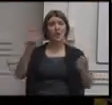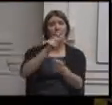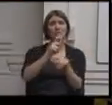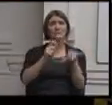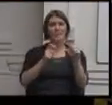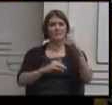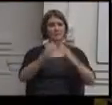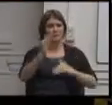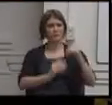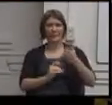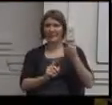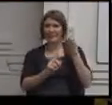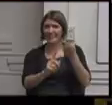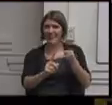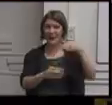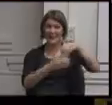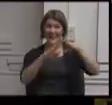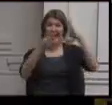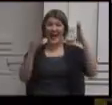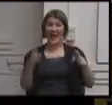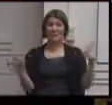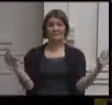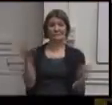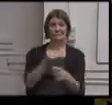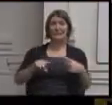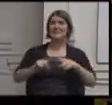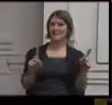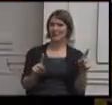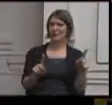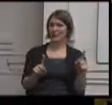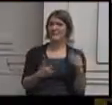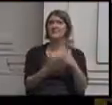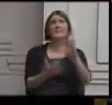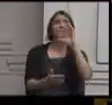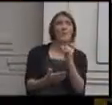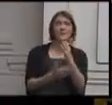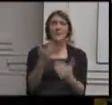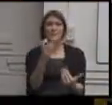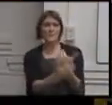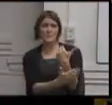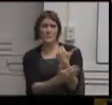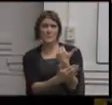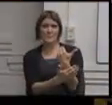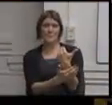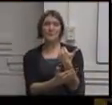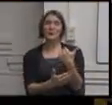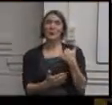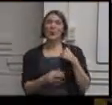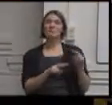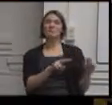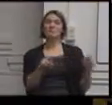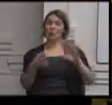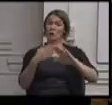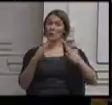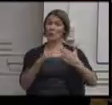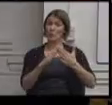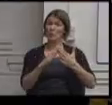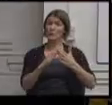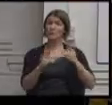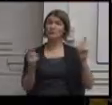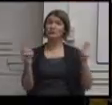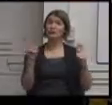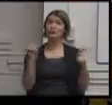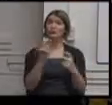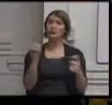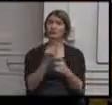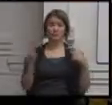and furnishings materials inside of houses has changed. The role of the fire service in the community has also changed